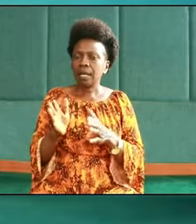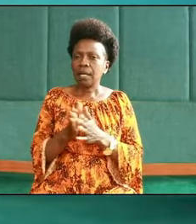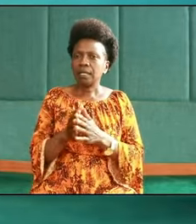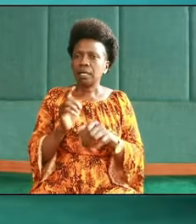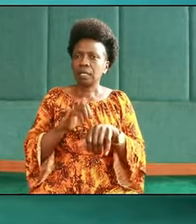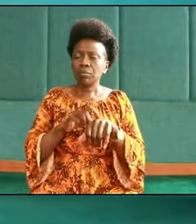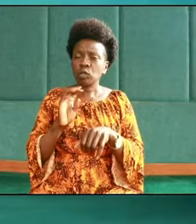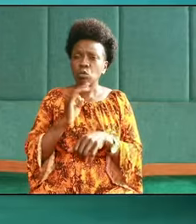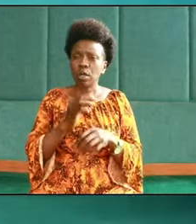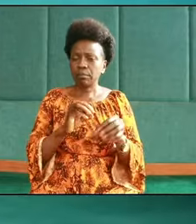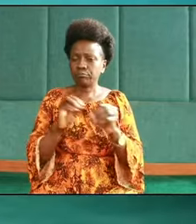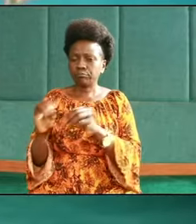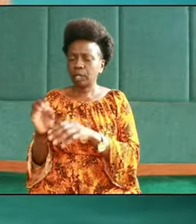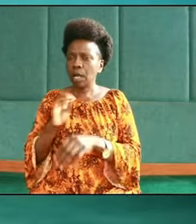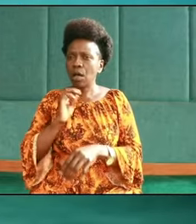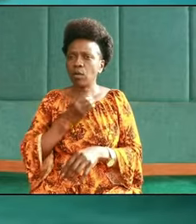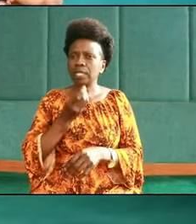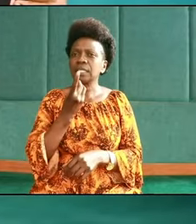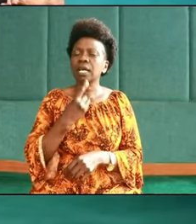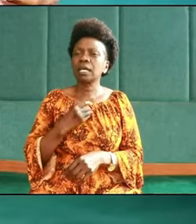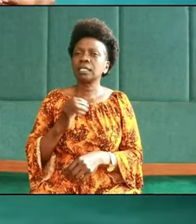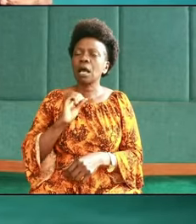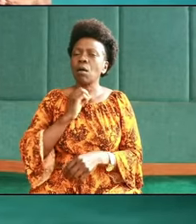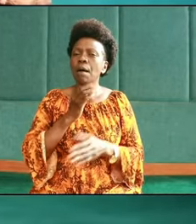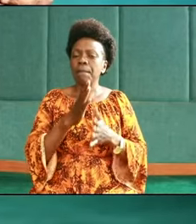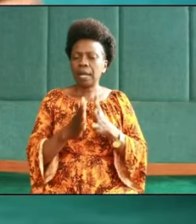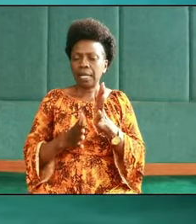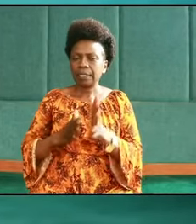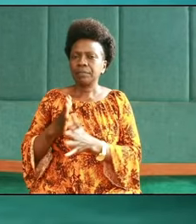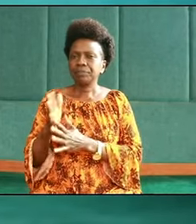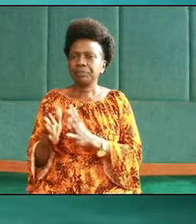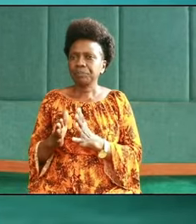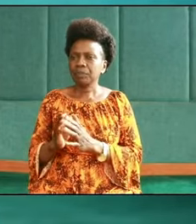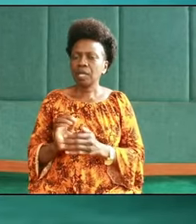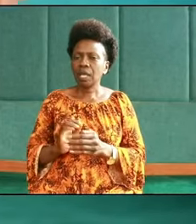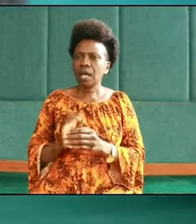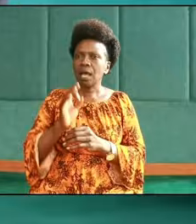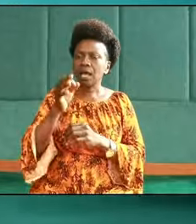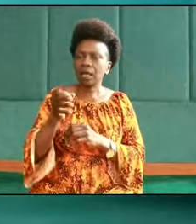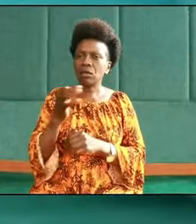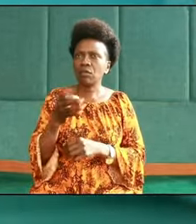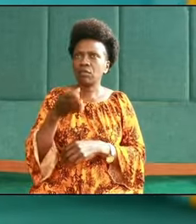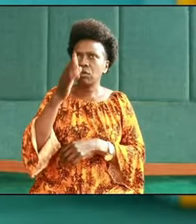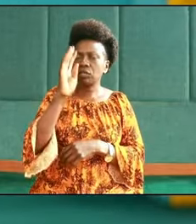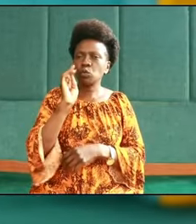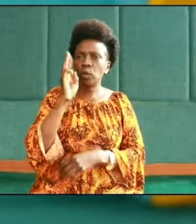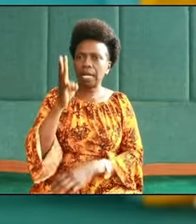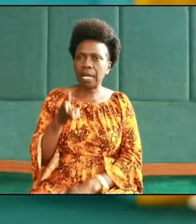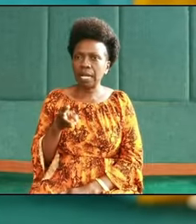we put our desires, our plans ahead of God's